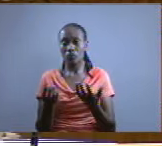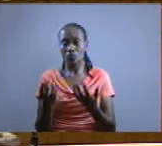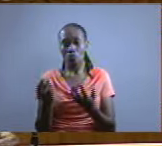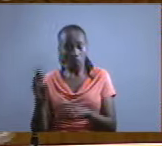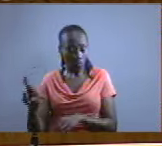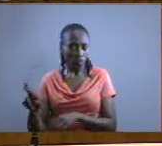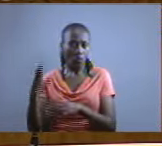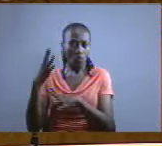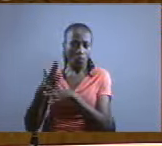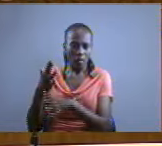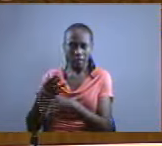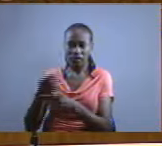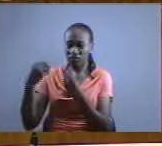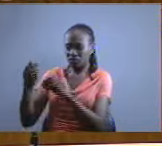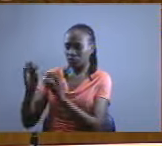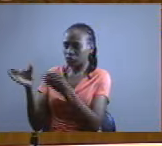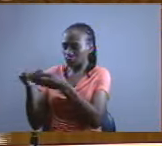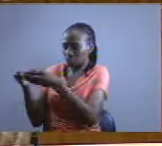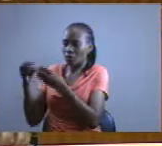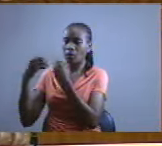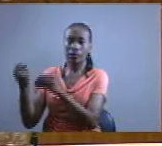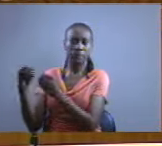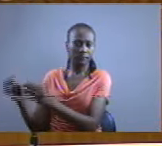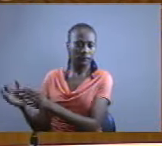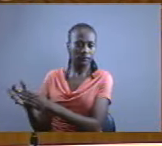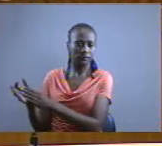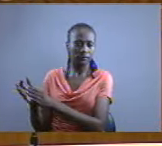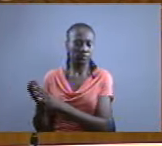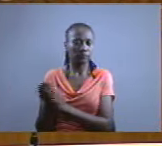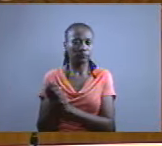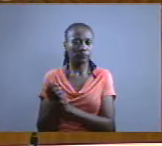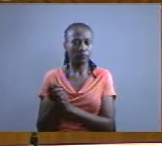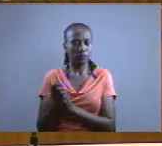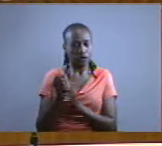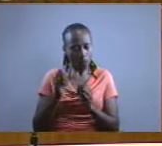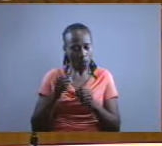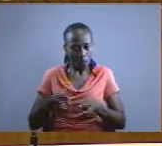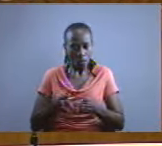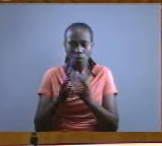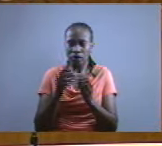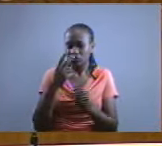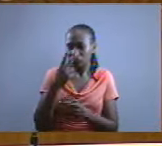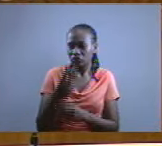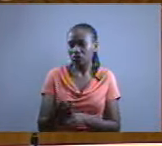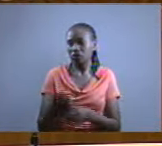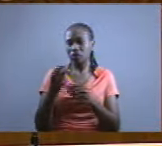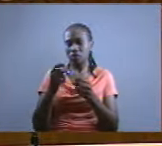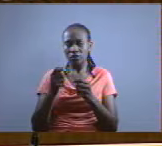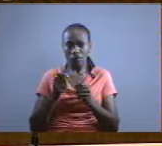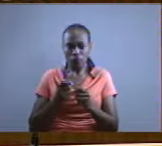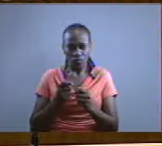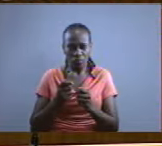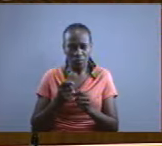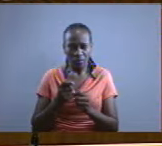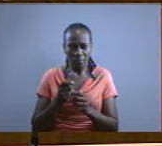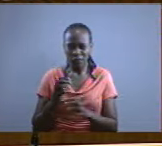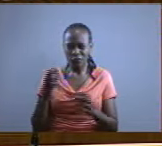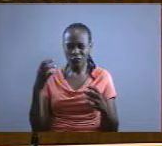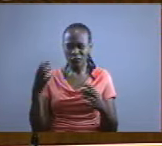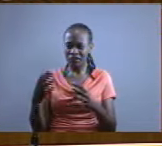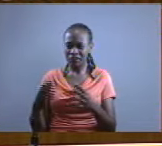company. In strengthening compliance and enforcement mechanism, securing written undertakings and issuing of